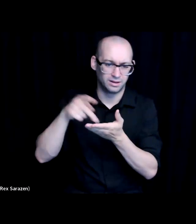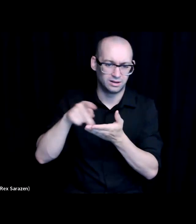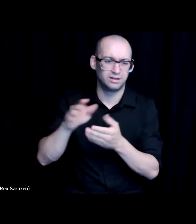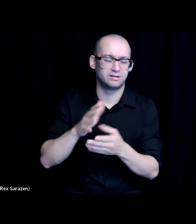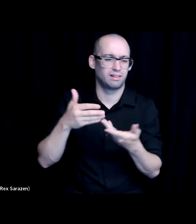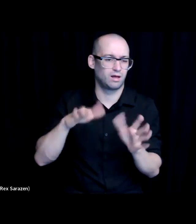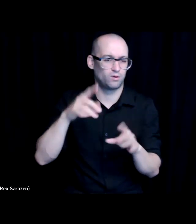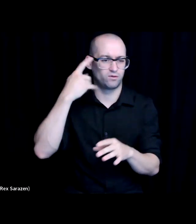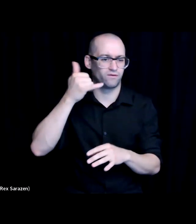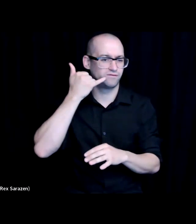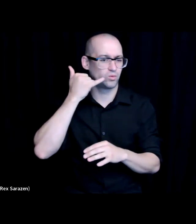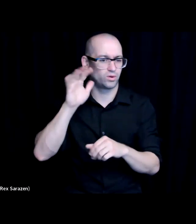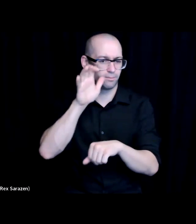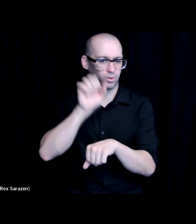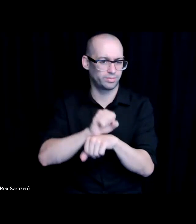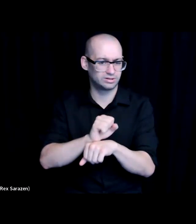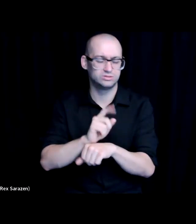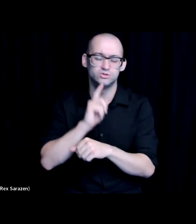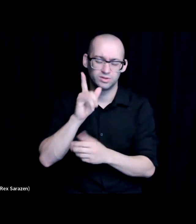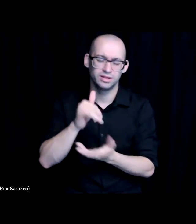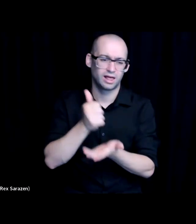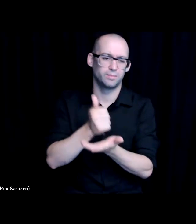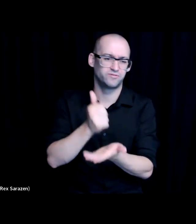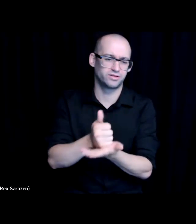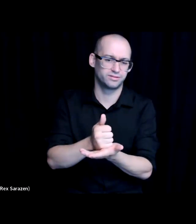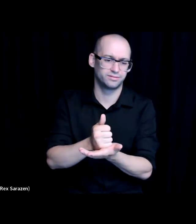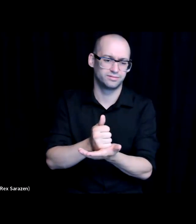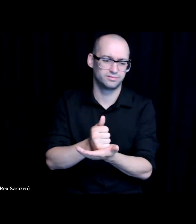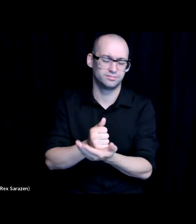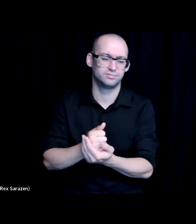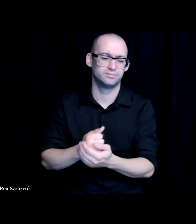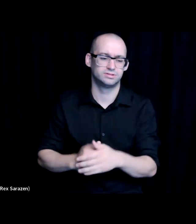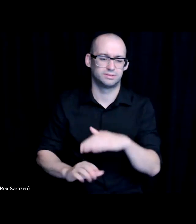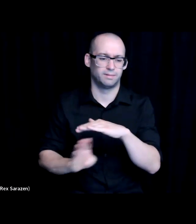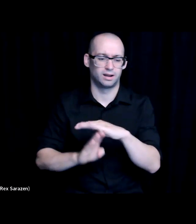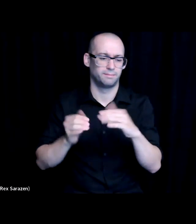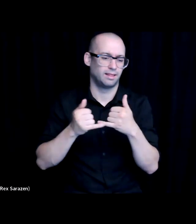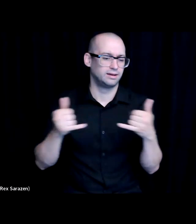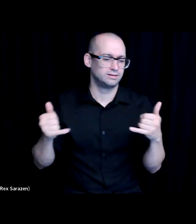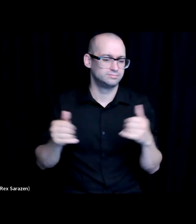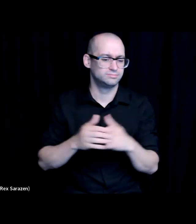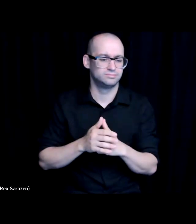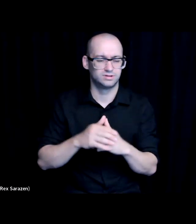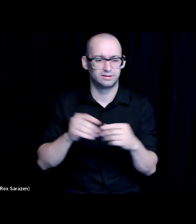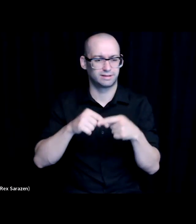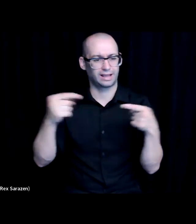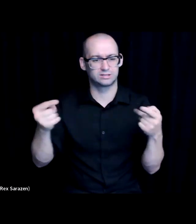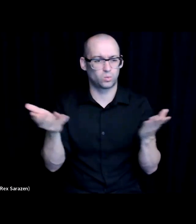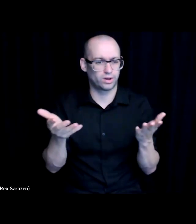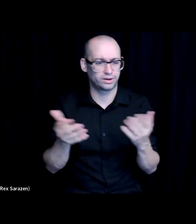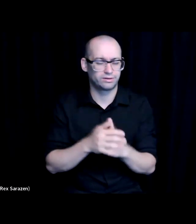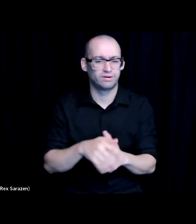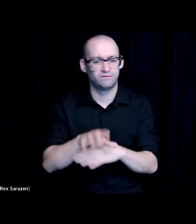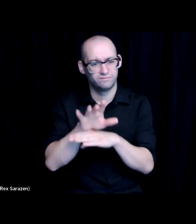appointments are very, very helpful, even as a bottom line versus video or